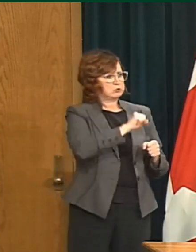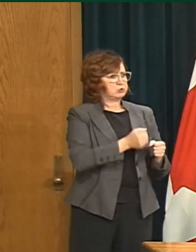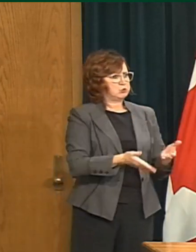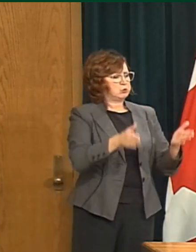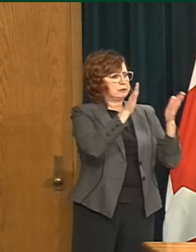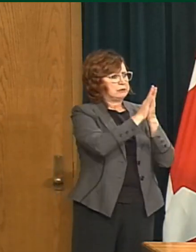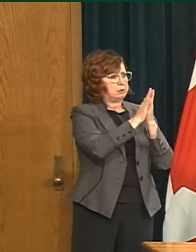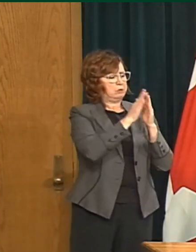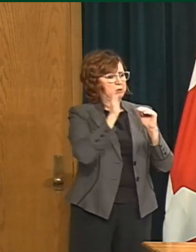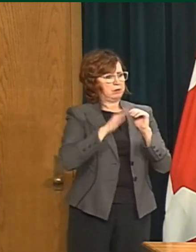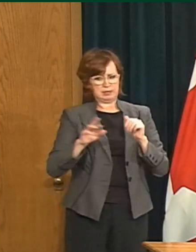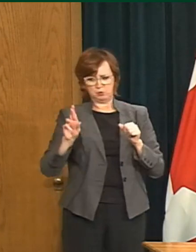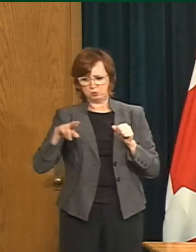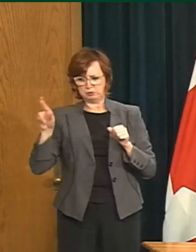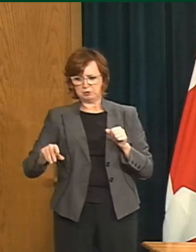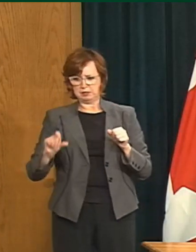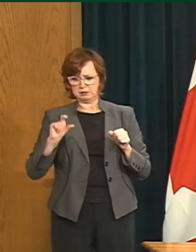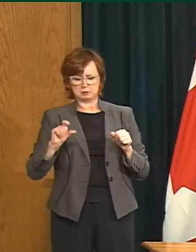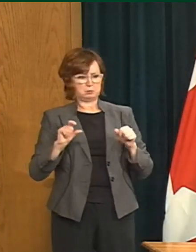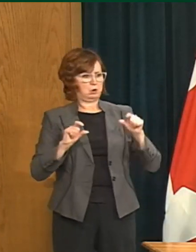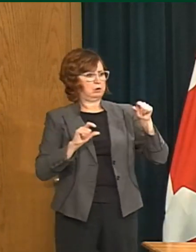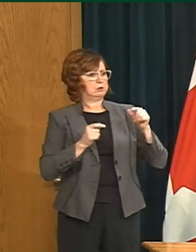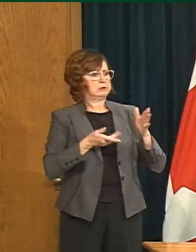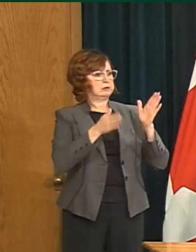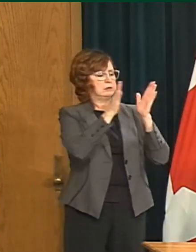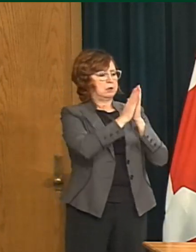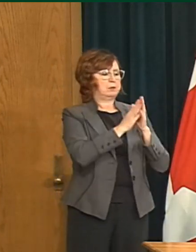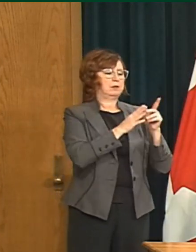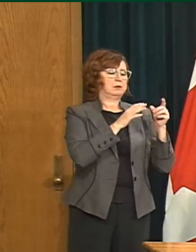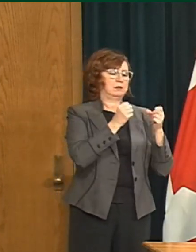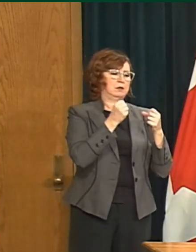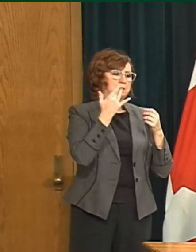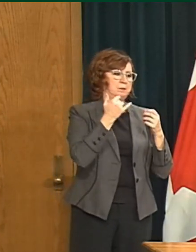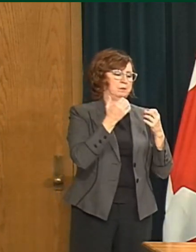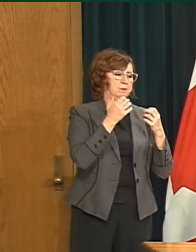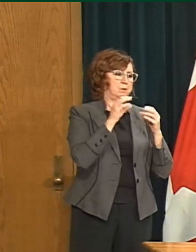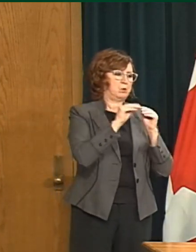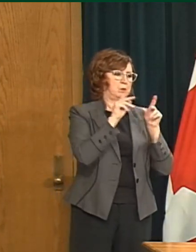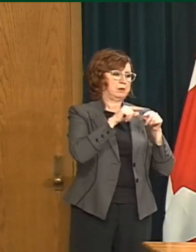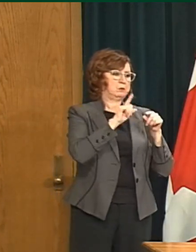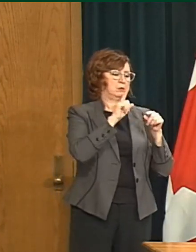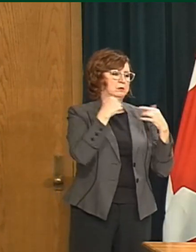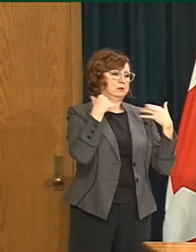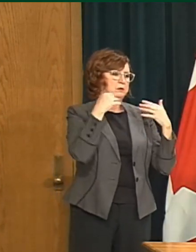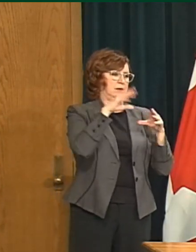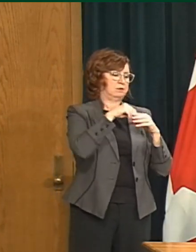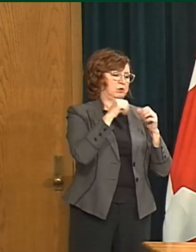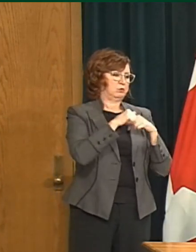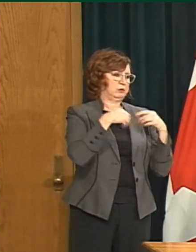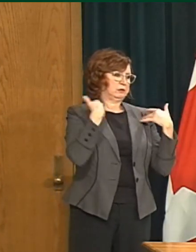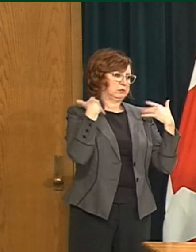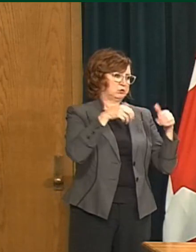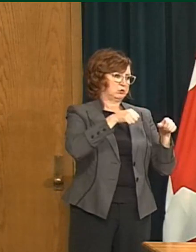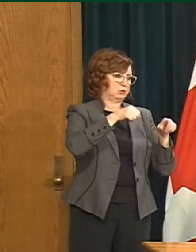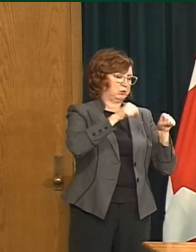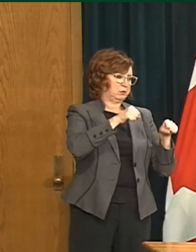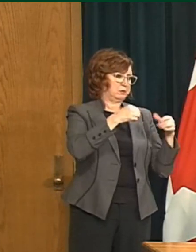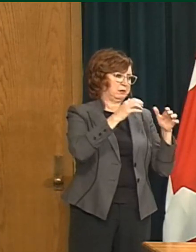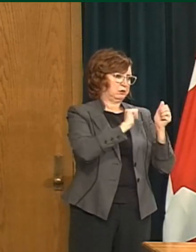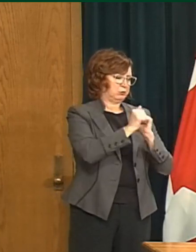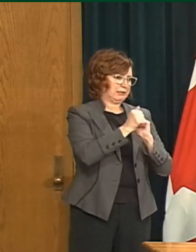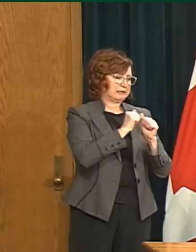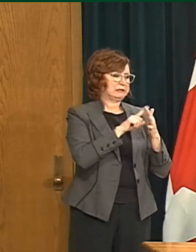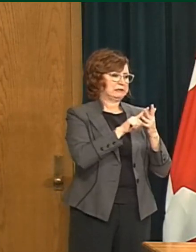some gathering outbreaks likely that have happened in that area. Well, if it happened in a different community where we had a significant outbreak and that